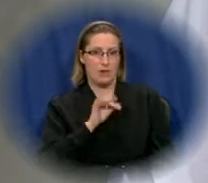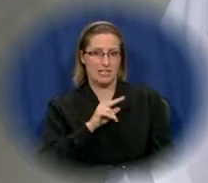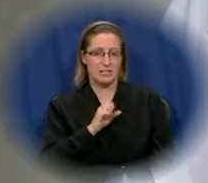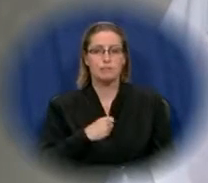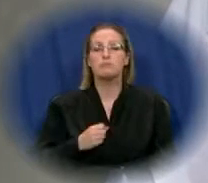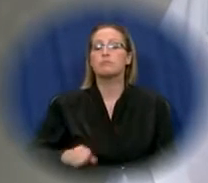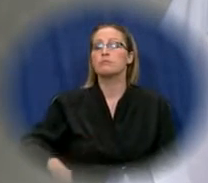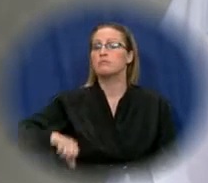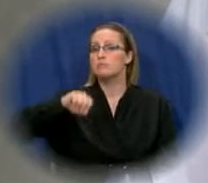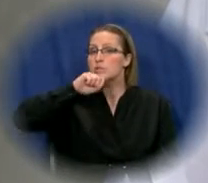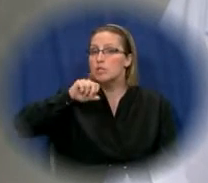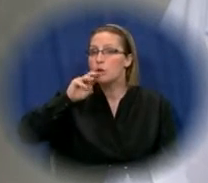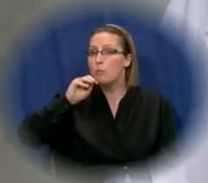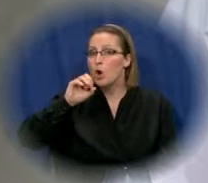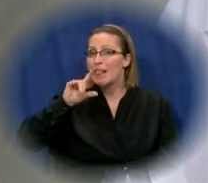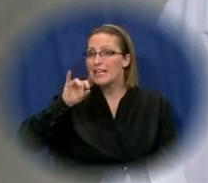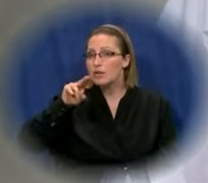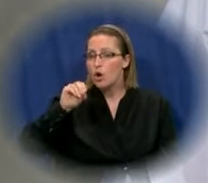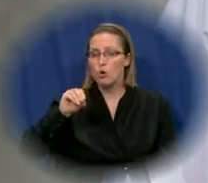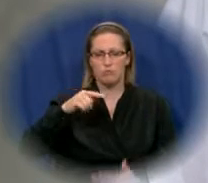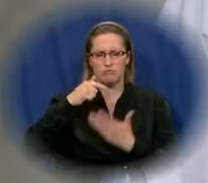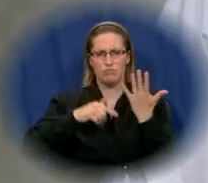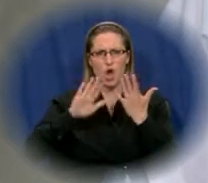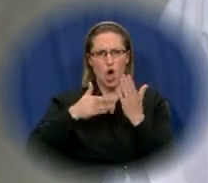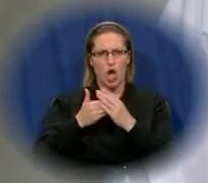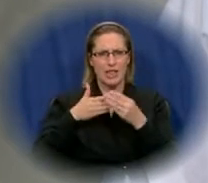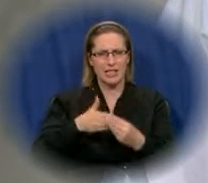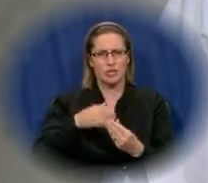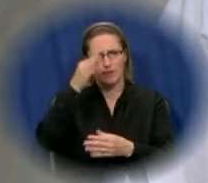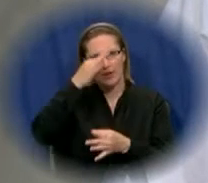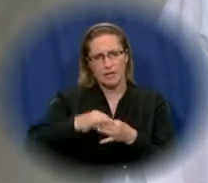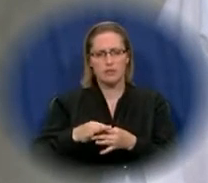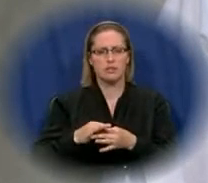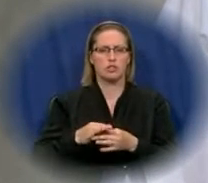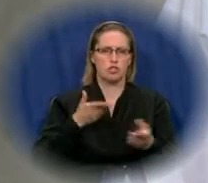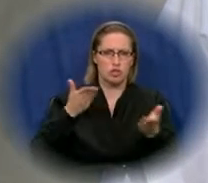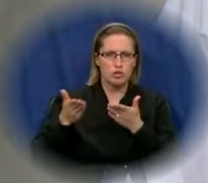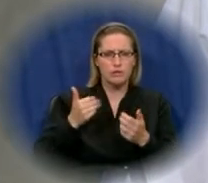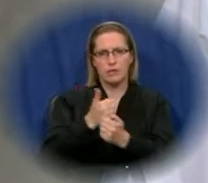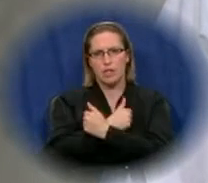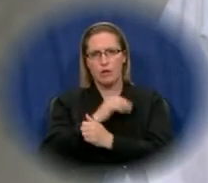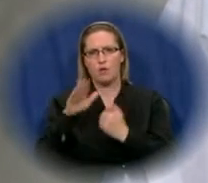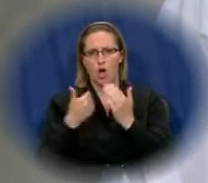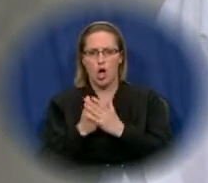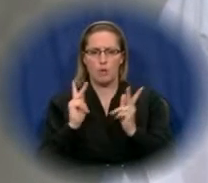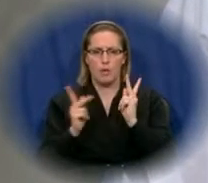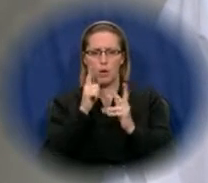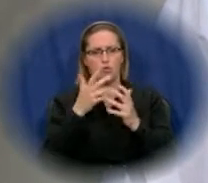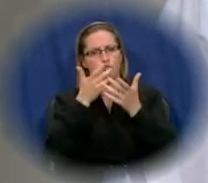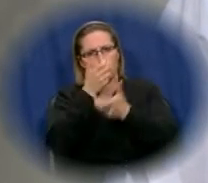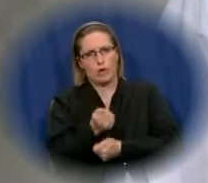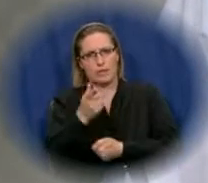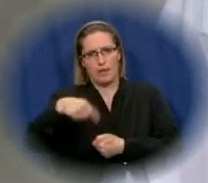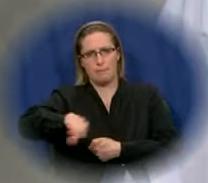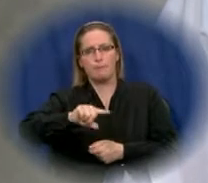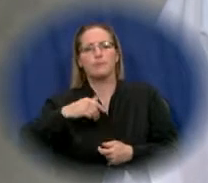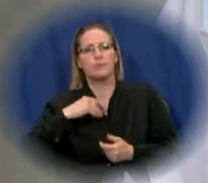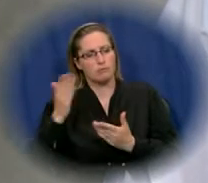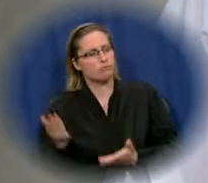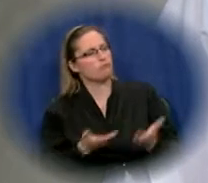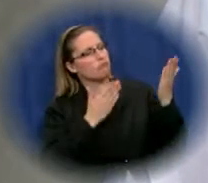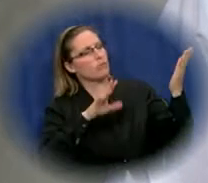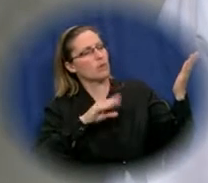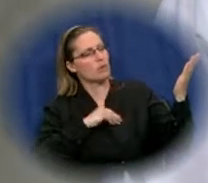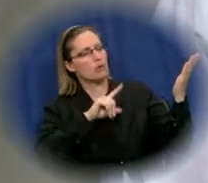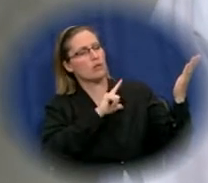Morlino, and all leaders of faith, that they may serve and love those entrusted to their spiritual care, we pray to the Lord. Lord, hear